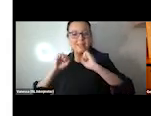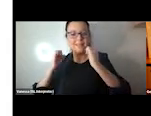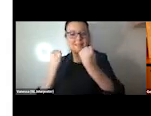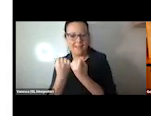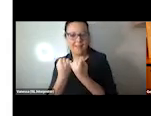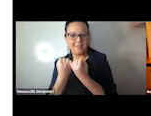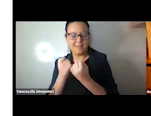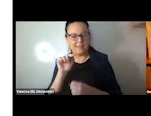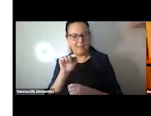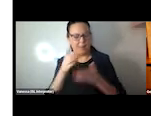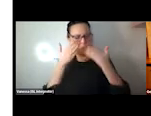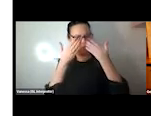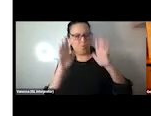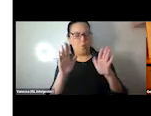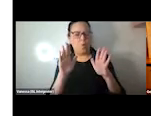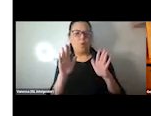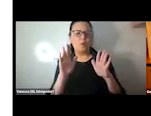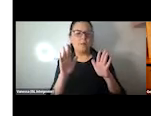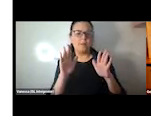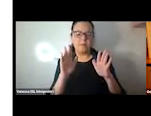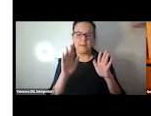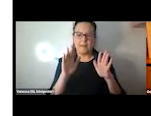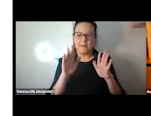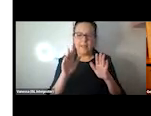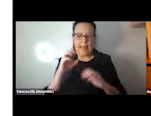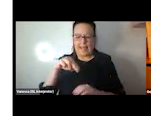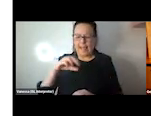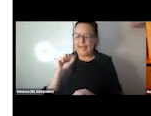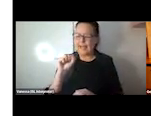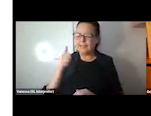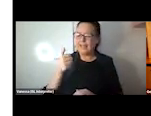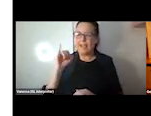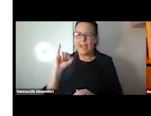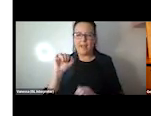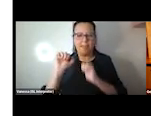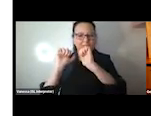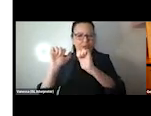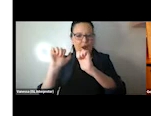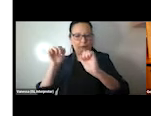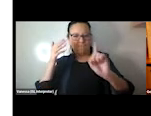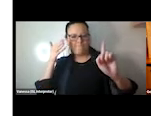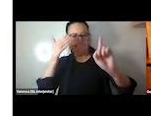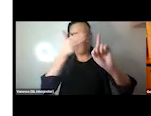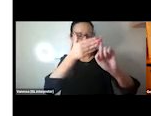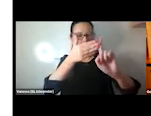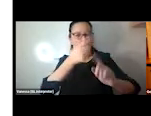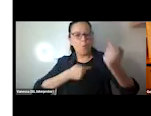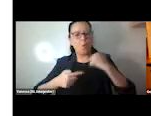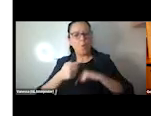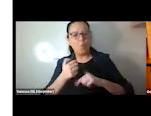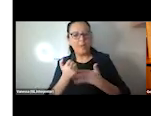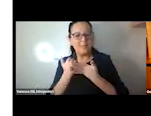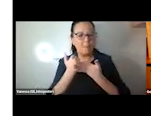core message and the core intention of the NSEI over the next coming years. And that is that we're supporting